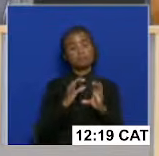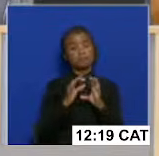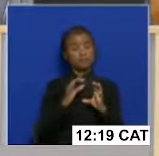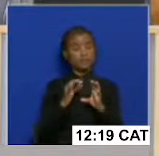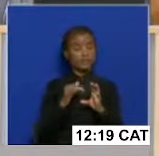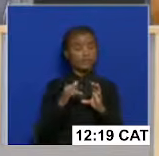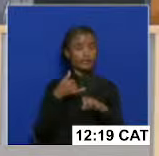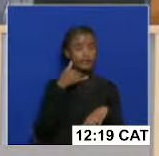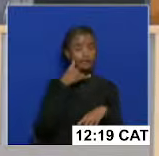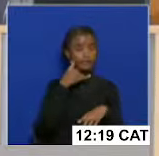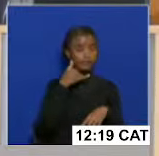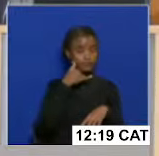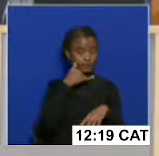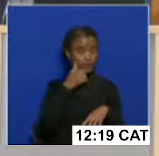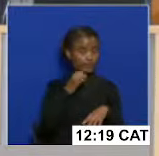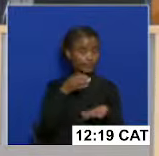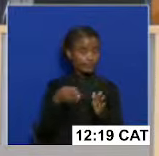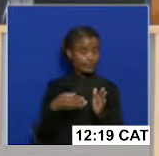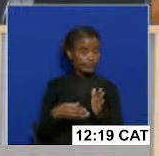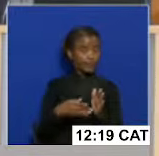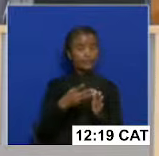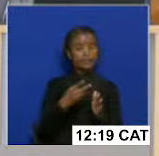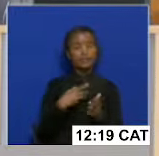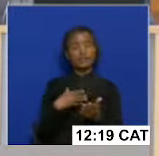pages? 1 minute, please.